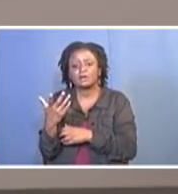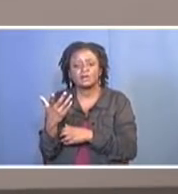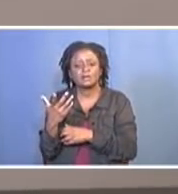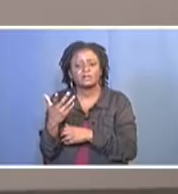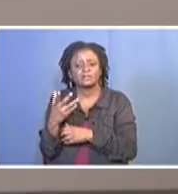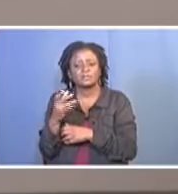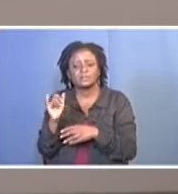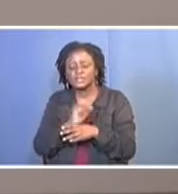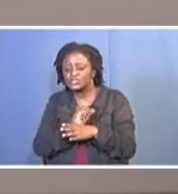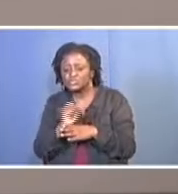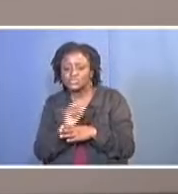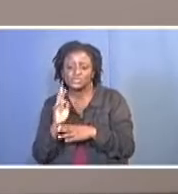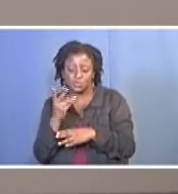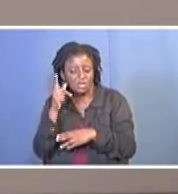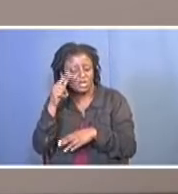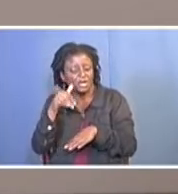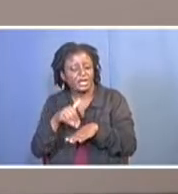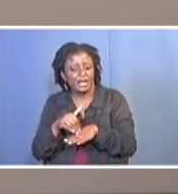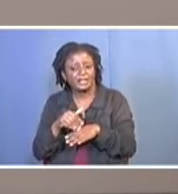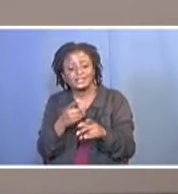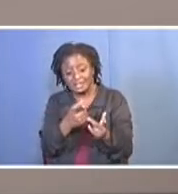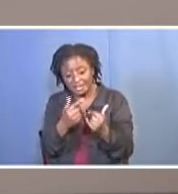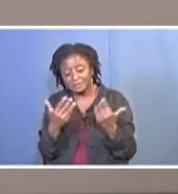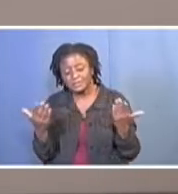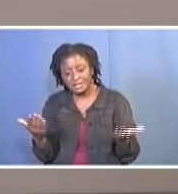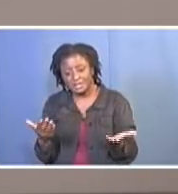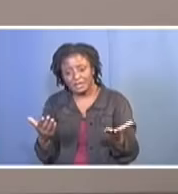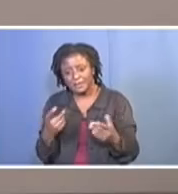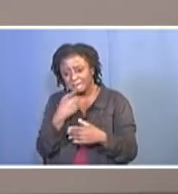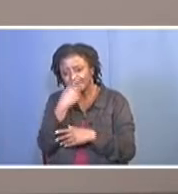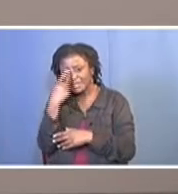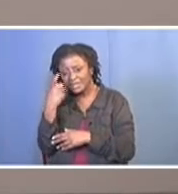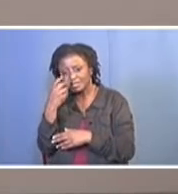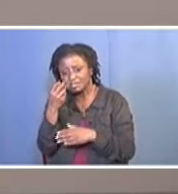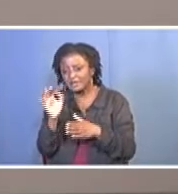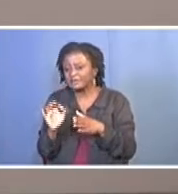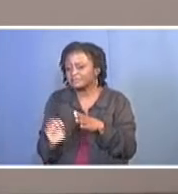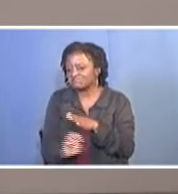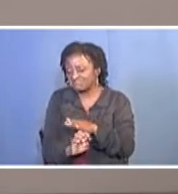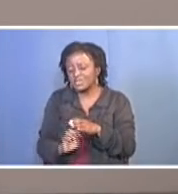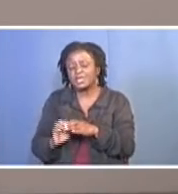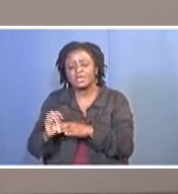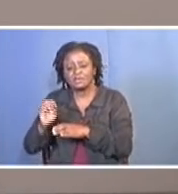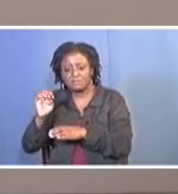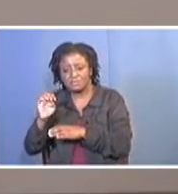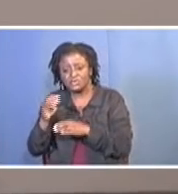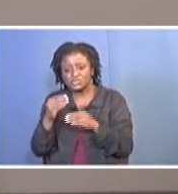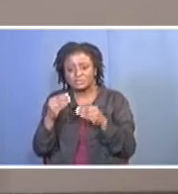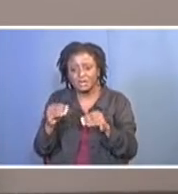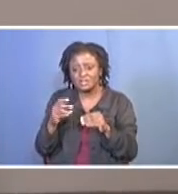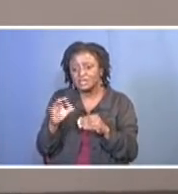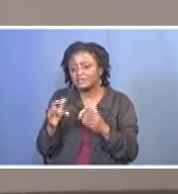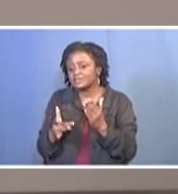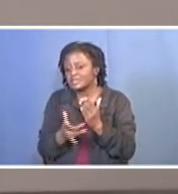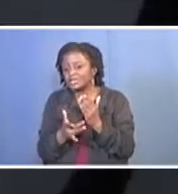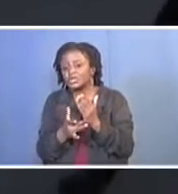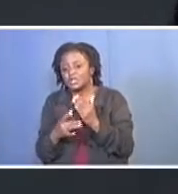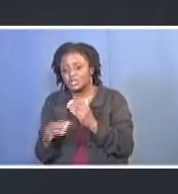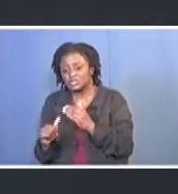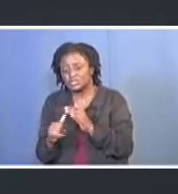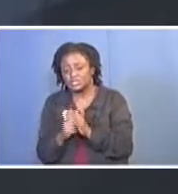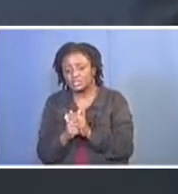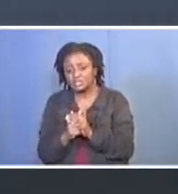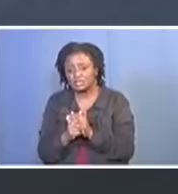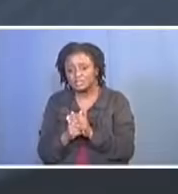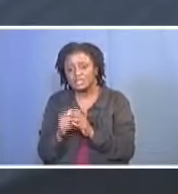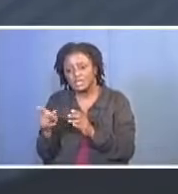the industries that we're looking at to coming here because of the emerging markets of technology. And